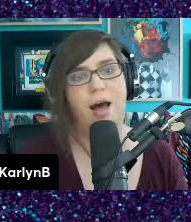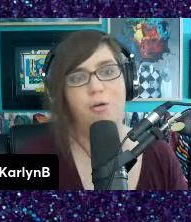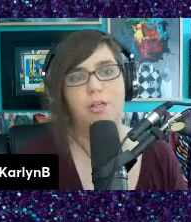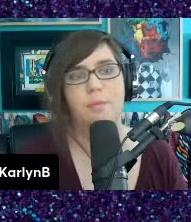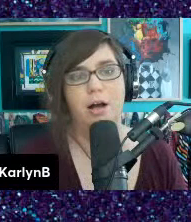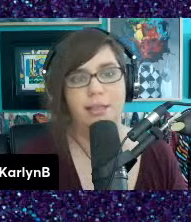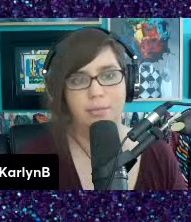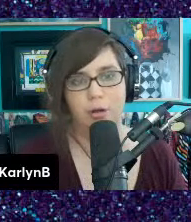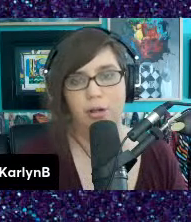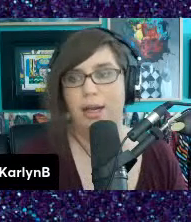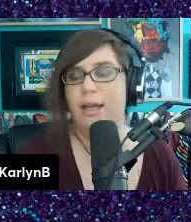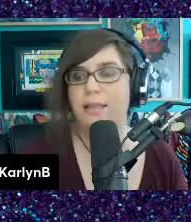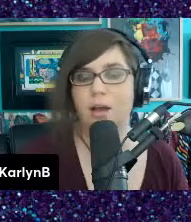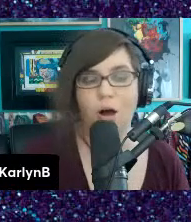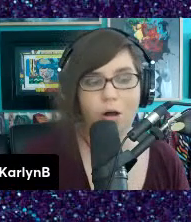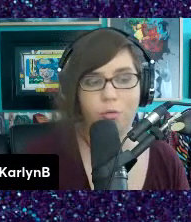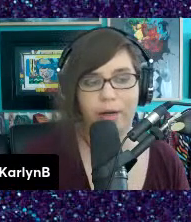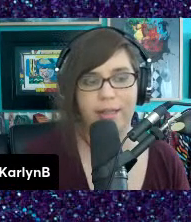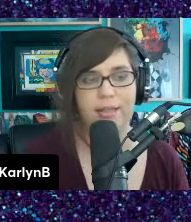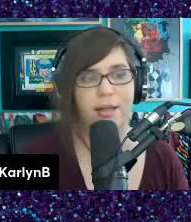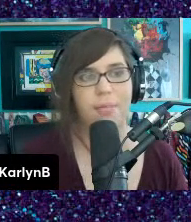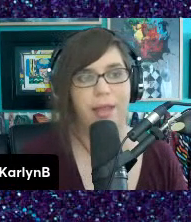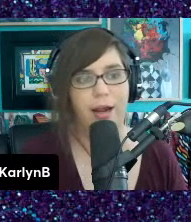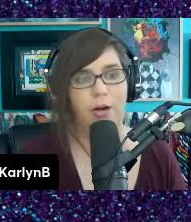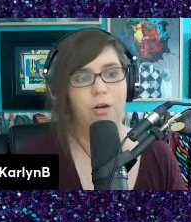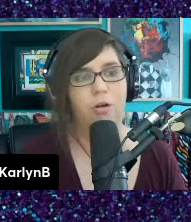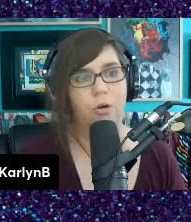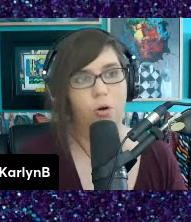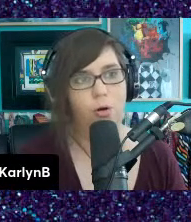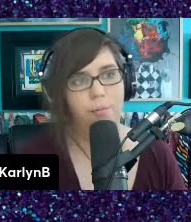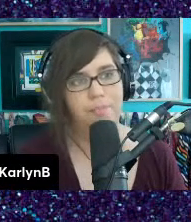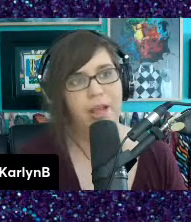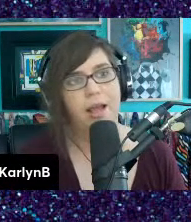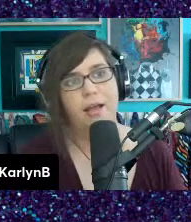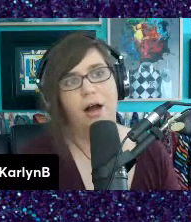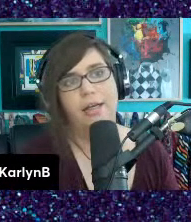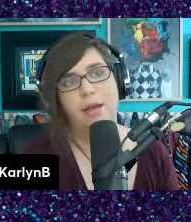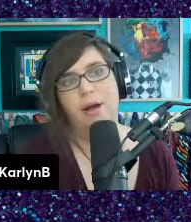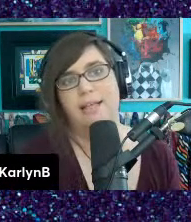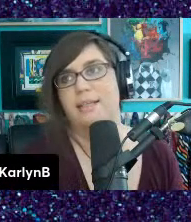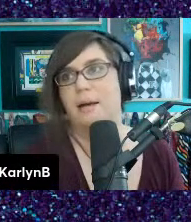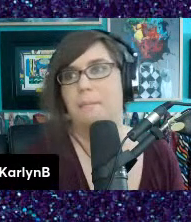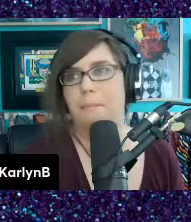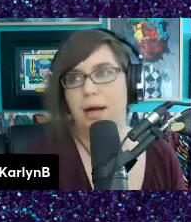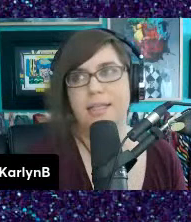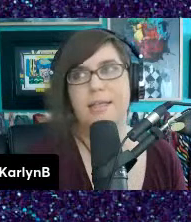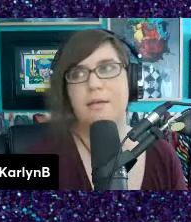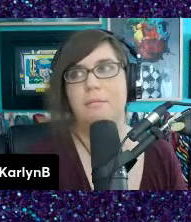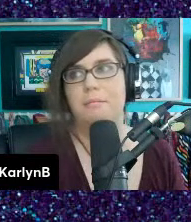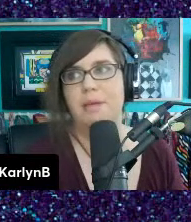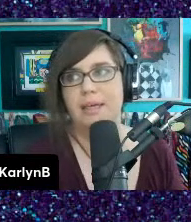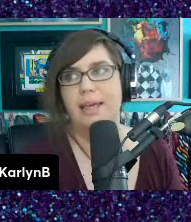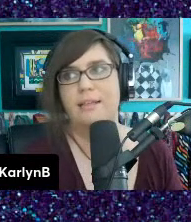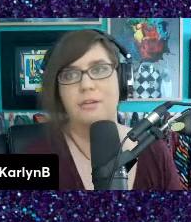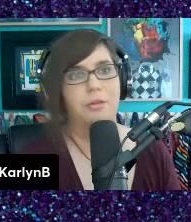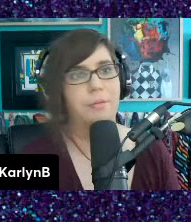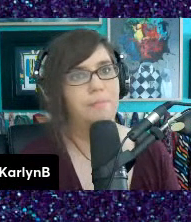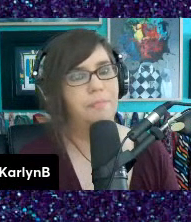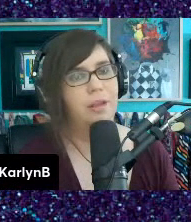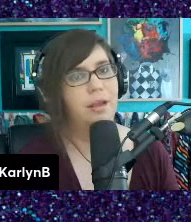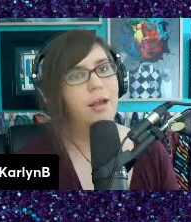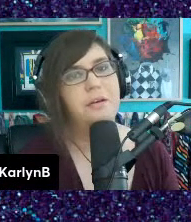much power as possible is always their goal. Kanye West must be